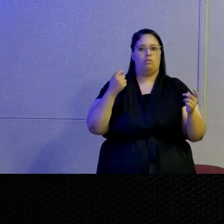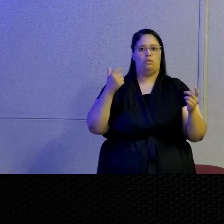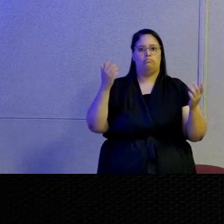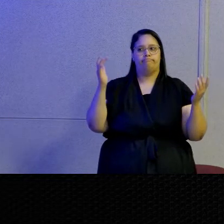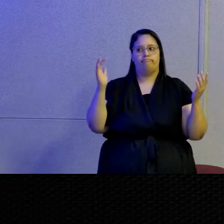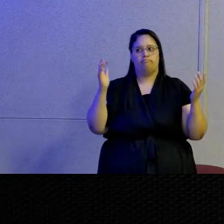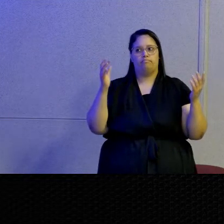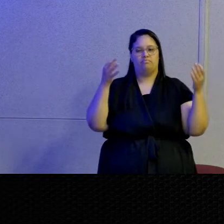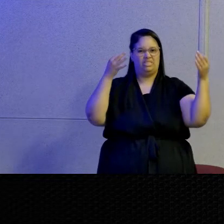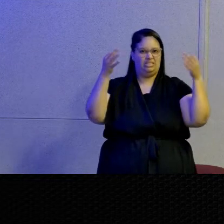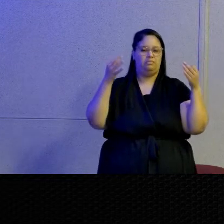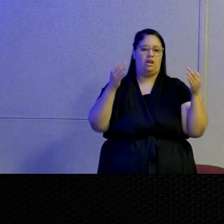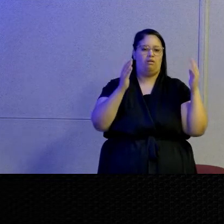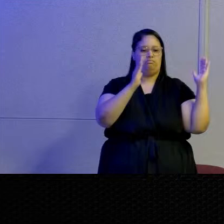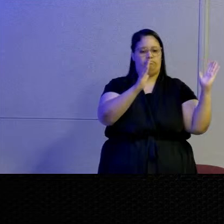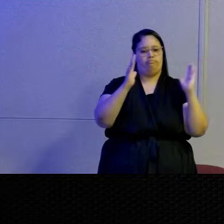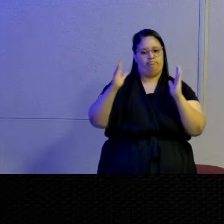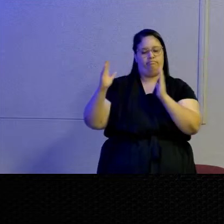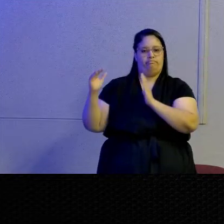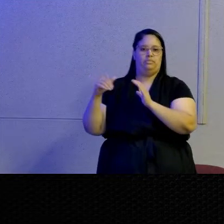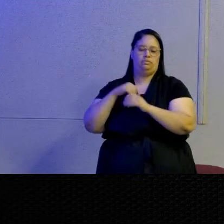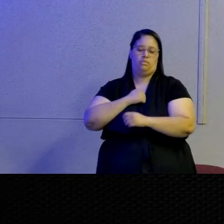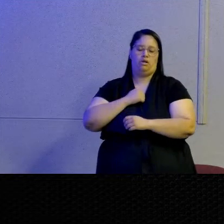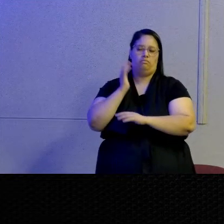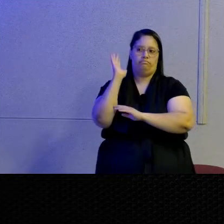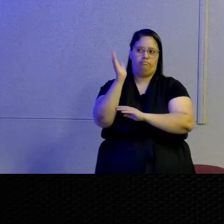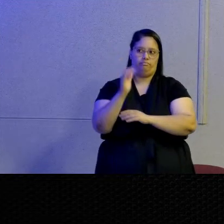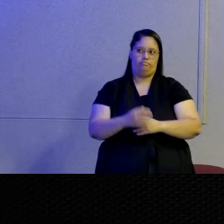these areas in the presentation.